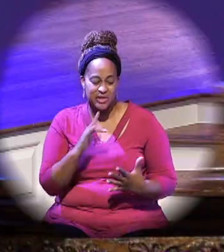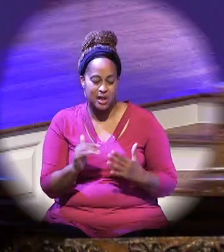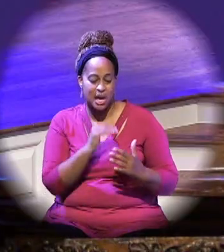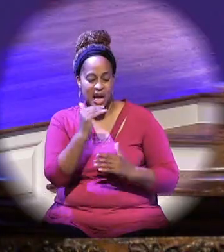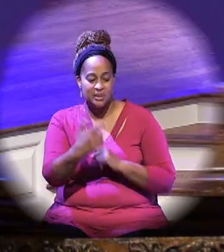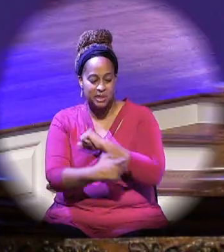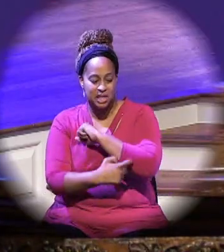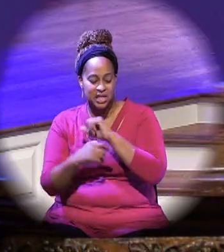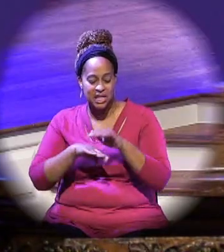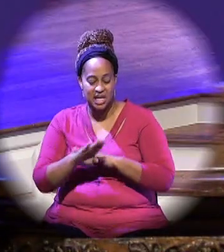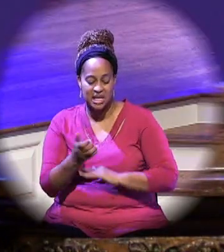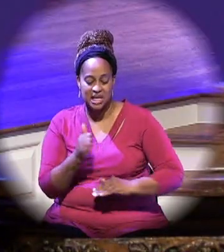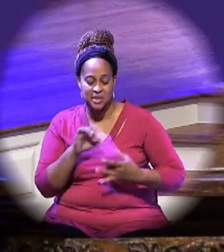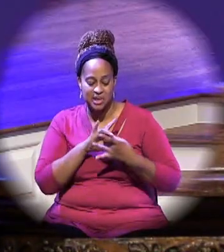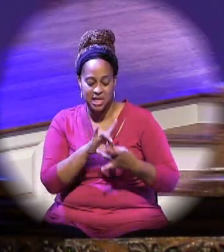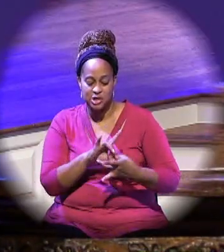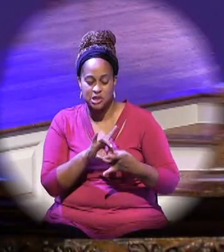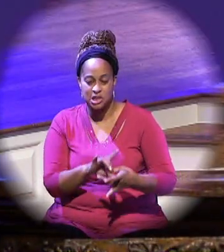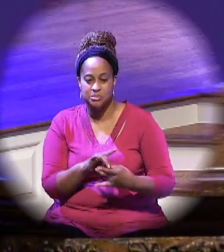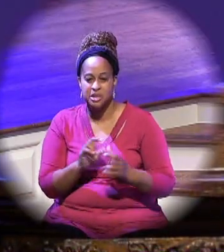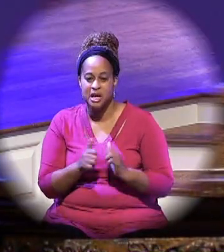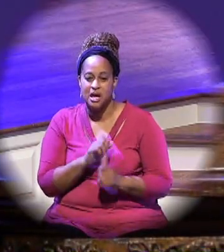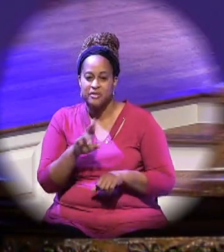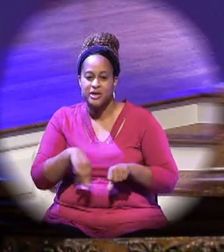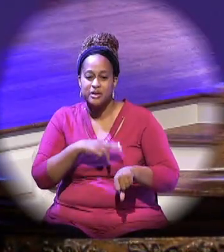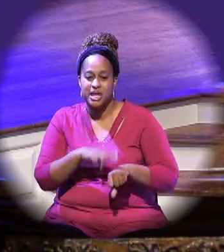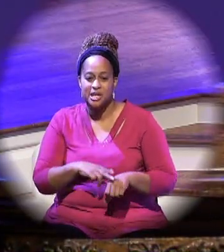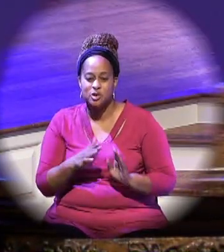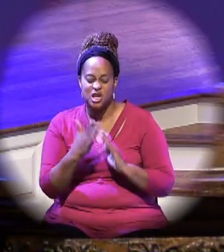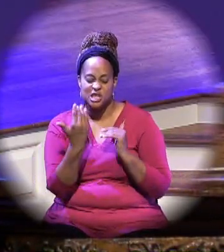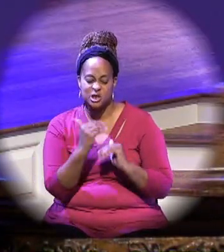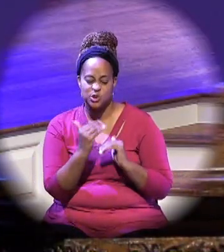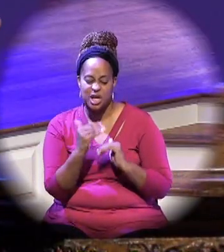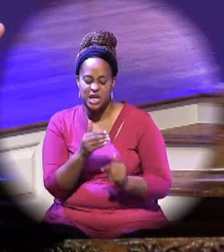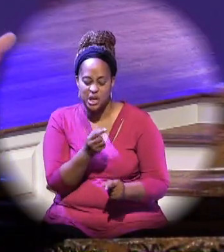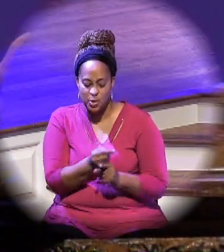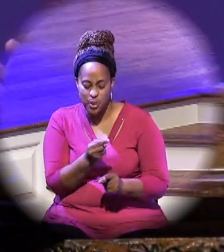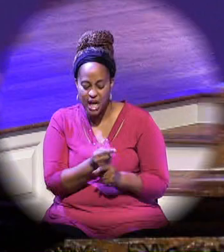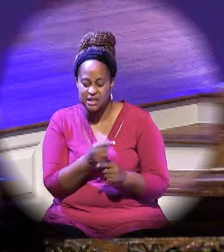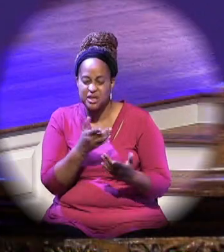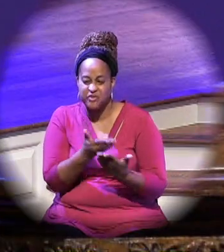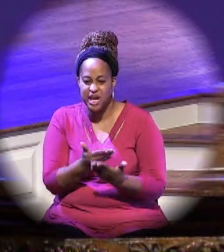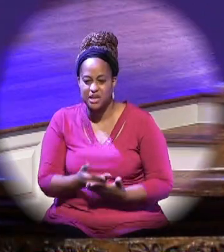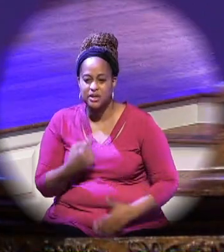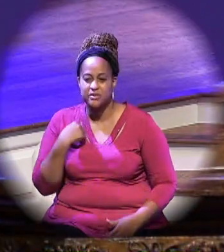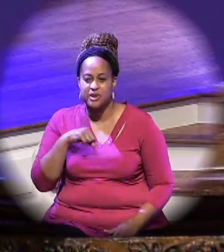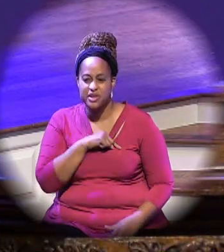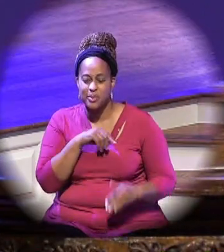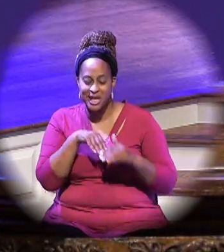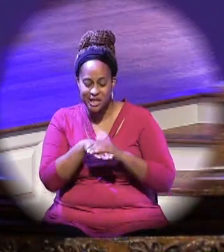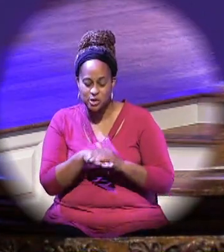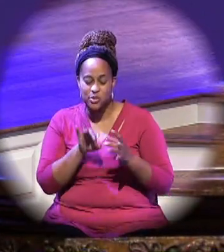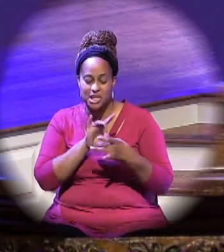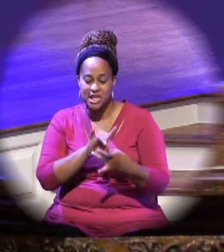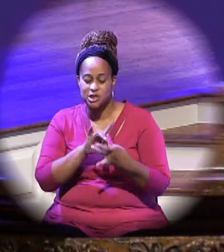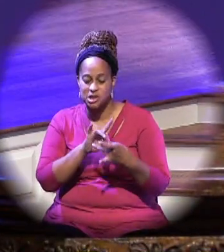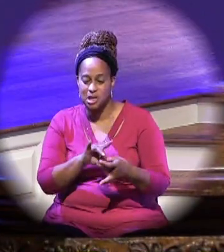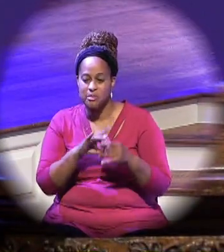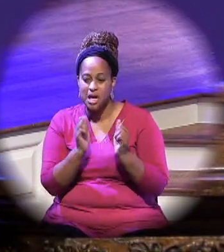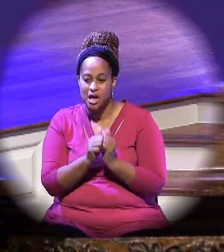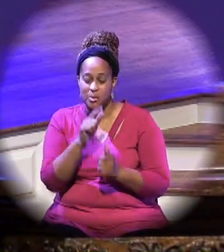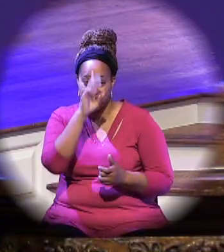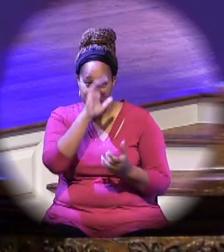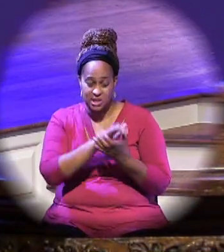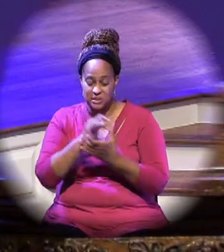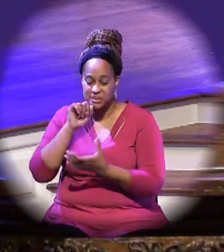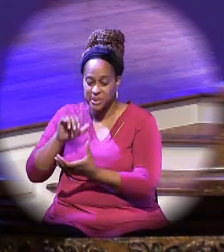any relationship. Relationships by their very nature are constraining, aren't they? The very fact that we enter into a relationship with a spouse or